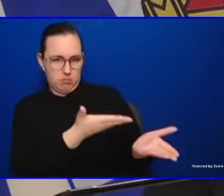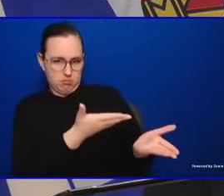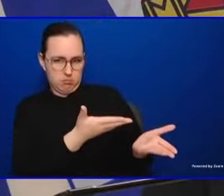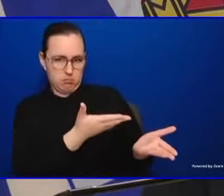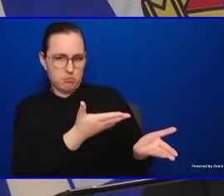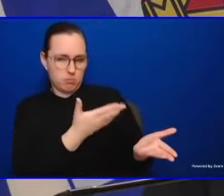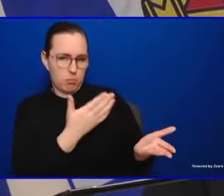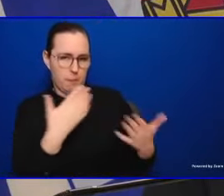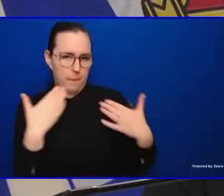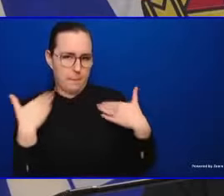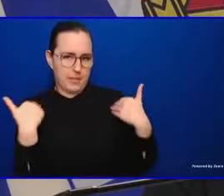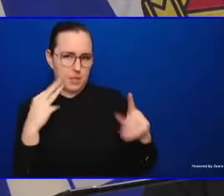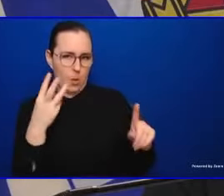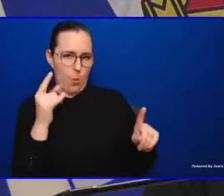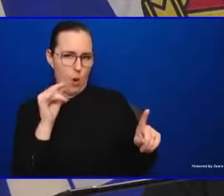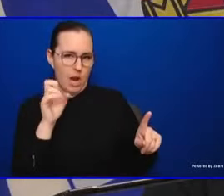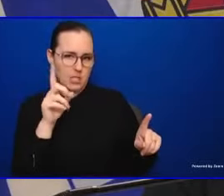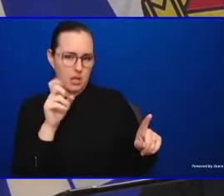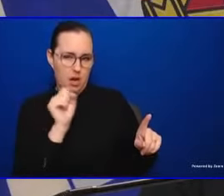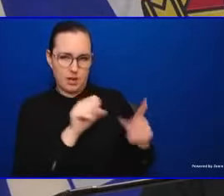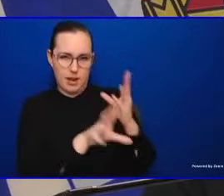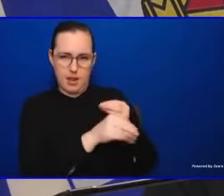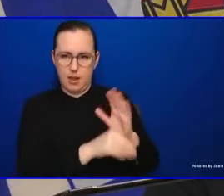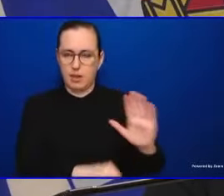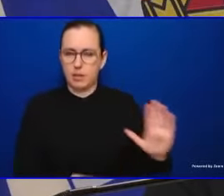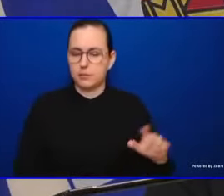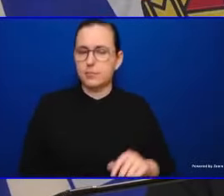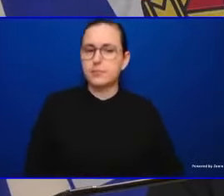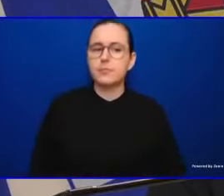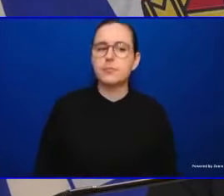really challenging thing for parents all along.